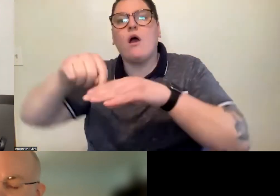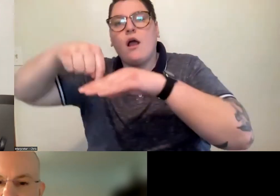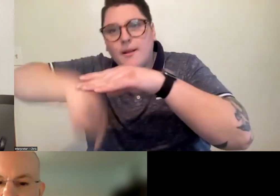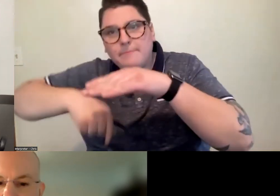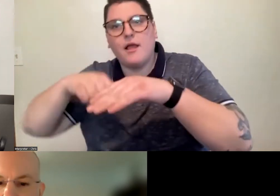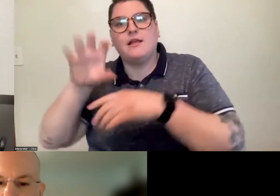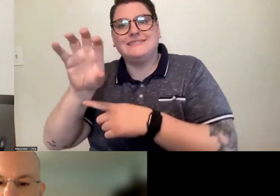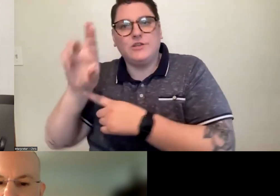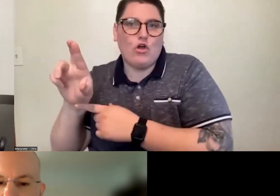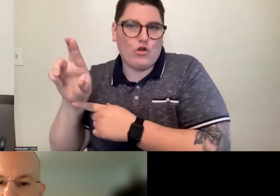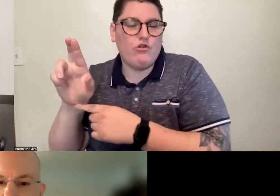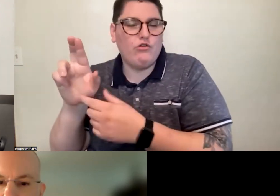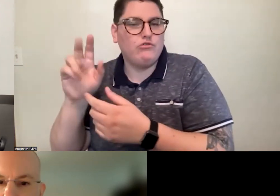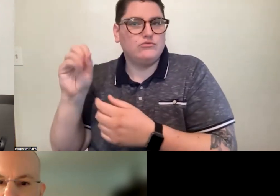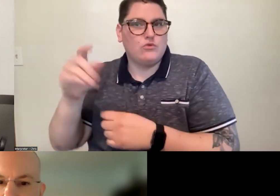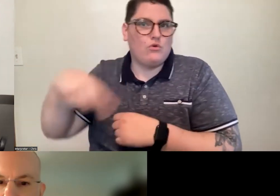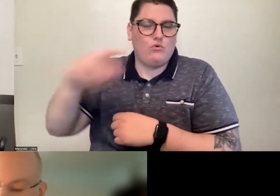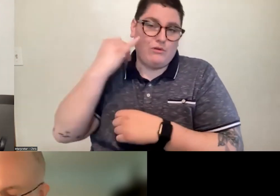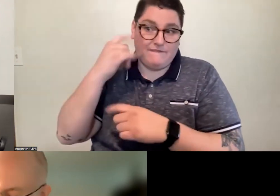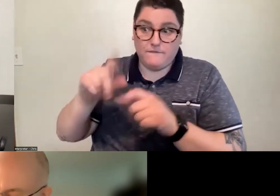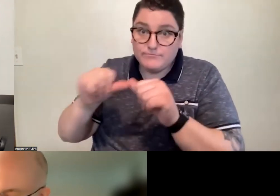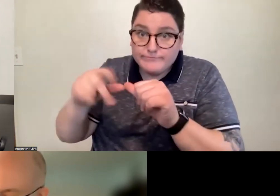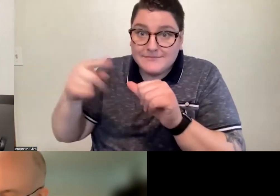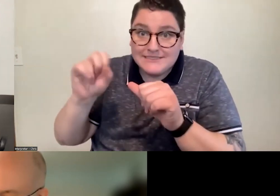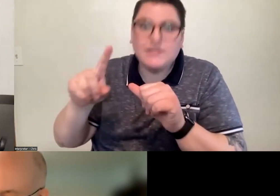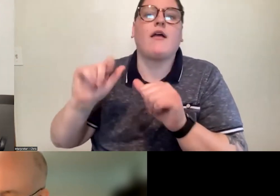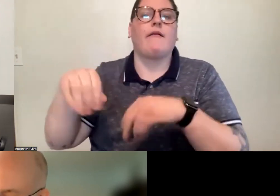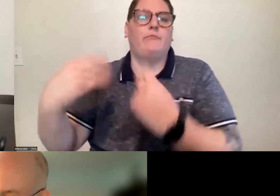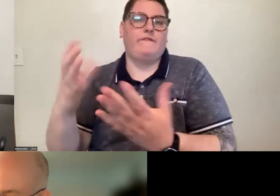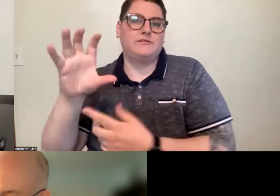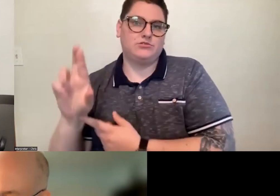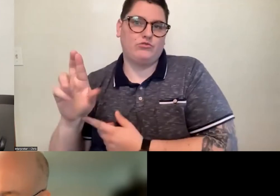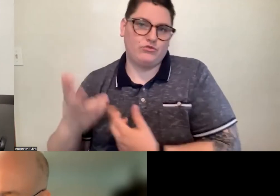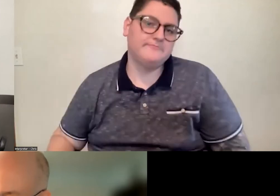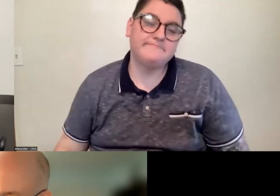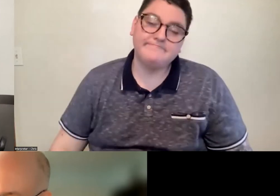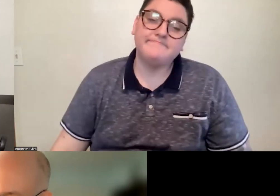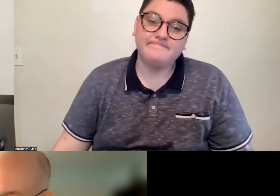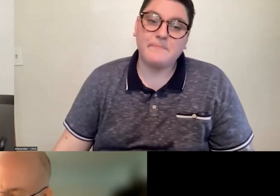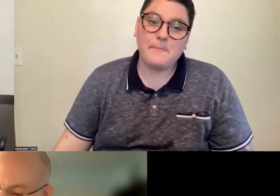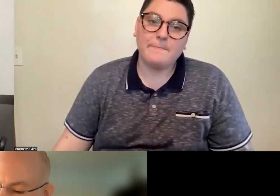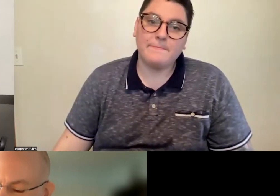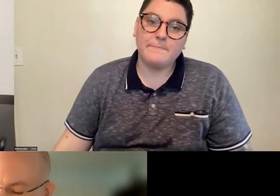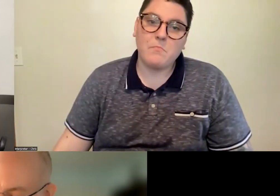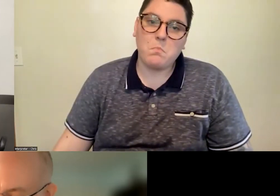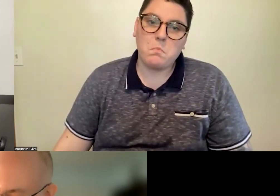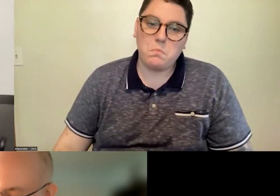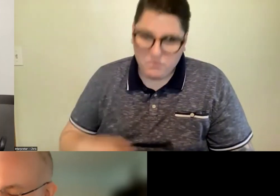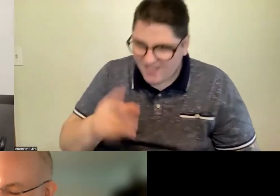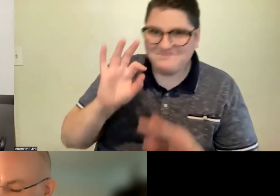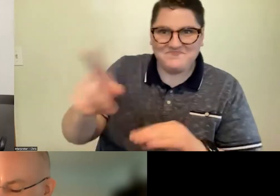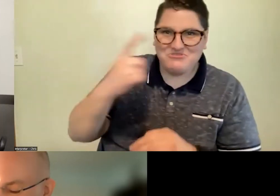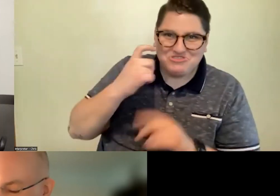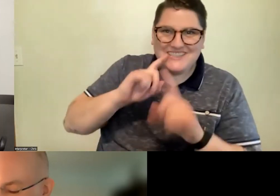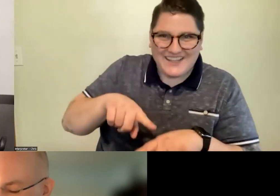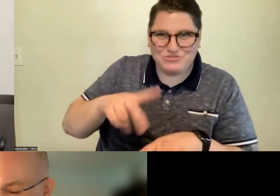restructuring for people who continue to have persistent PTSD. Okay, well, you just answered another one of the